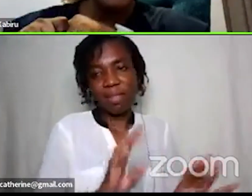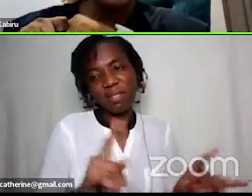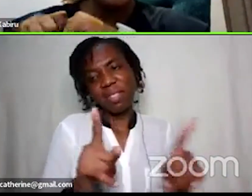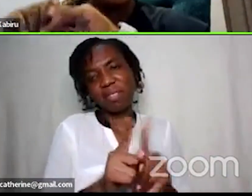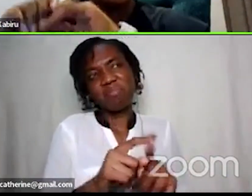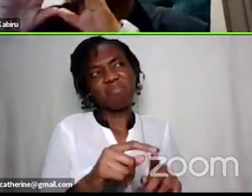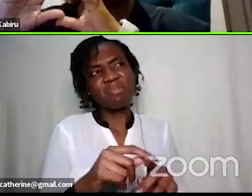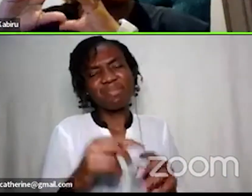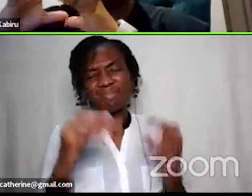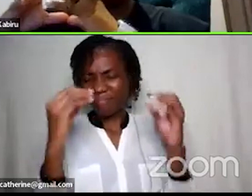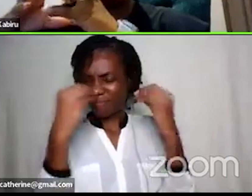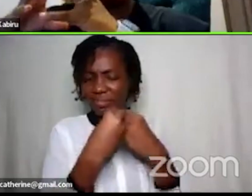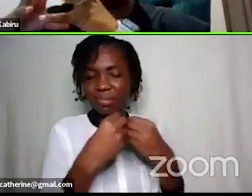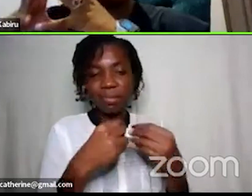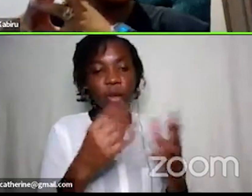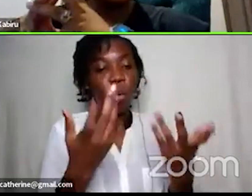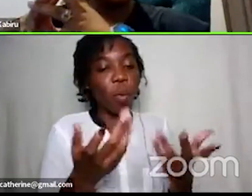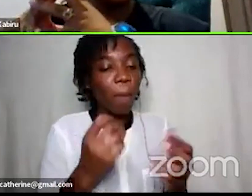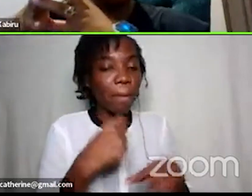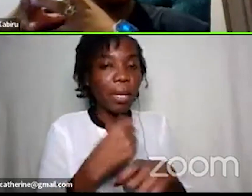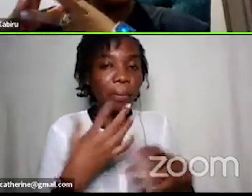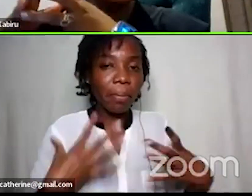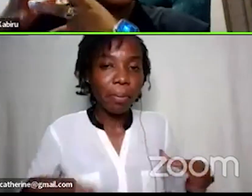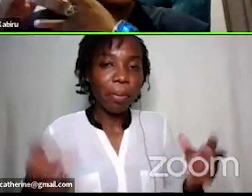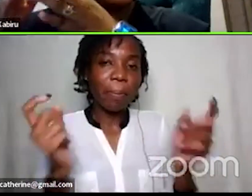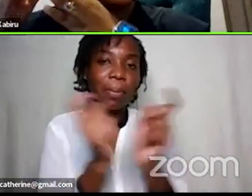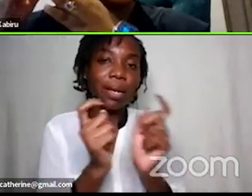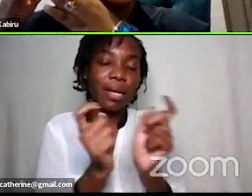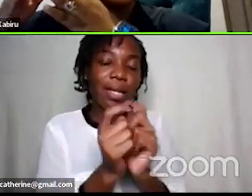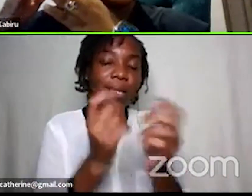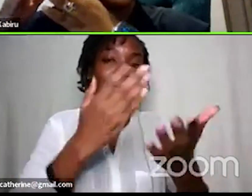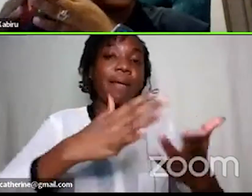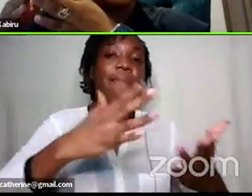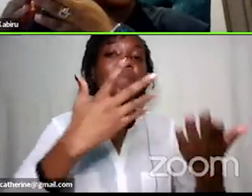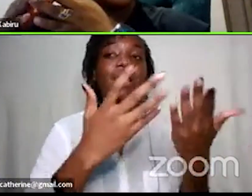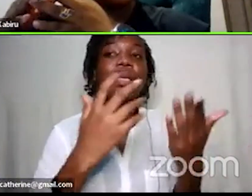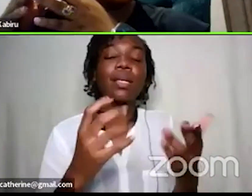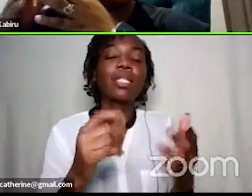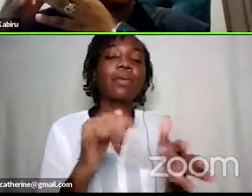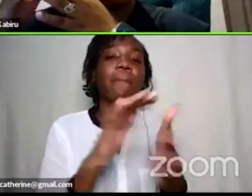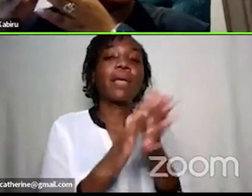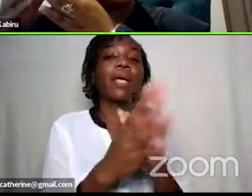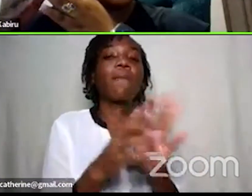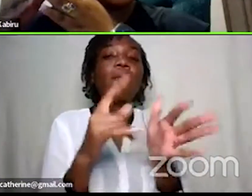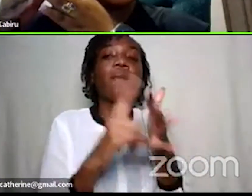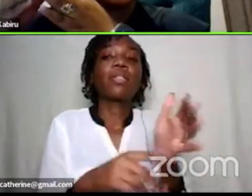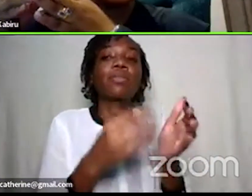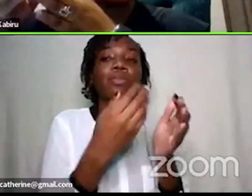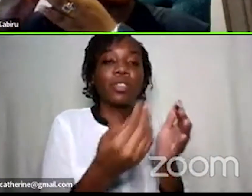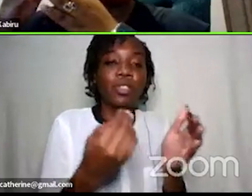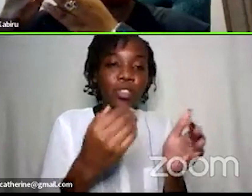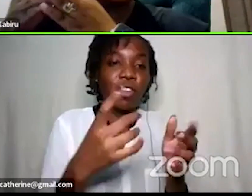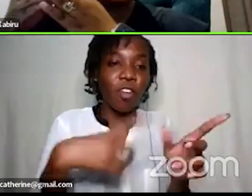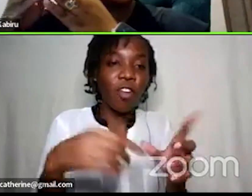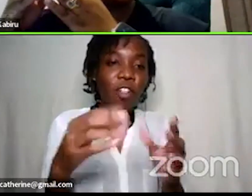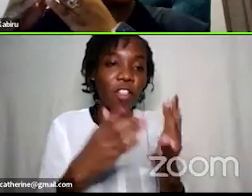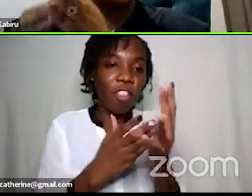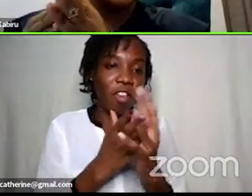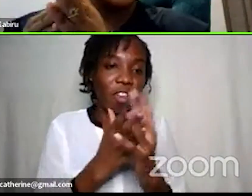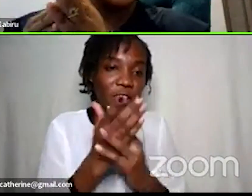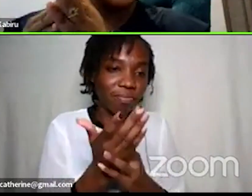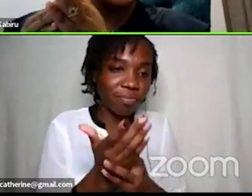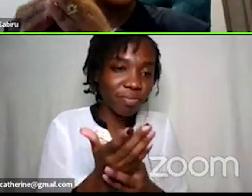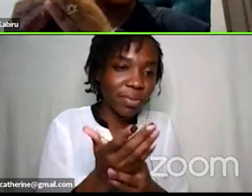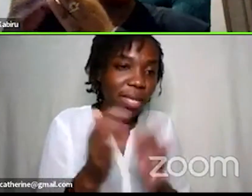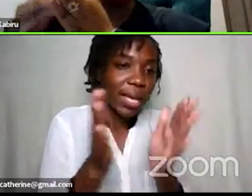or they harm people. So some of those things would be what indicates that the child is going through mental health distress. And children can